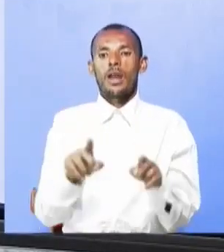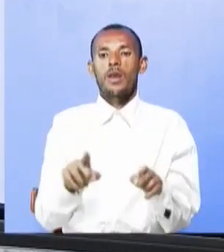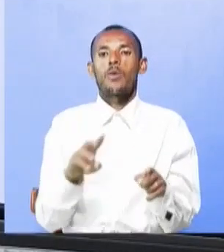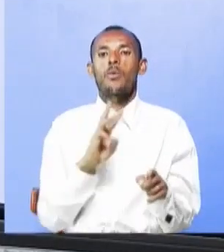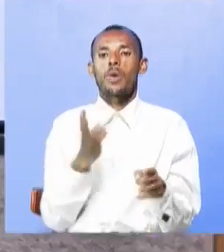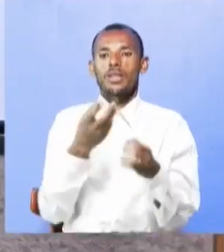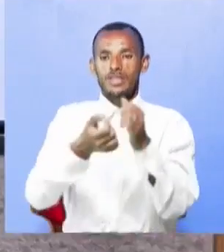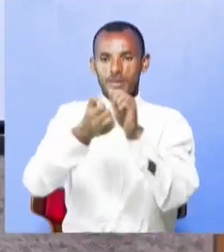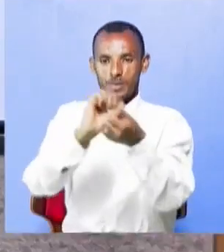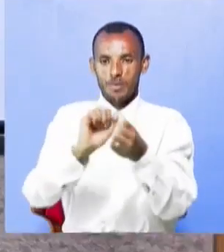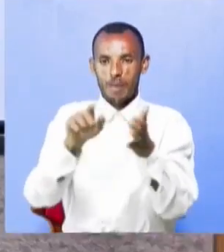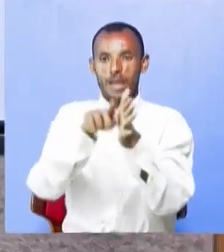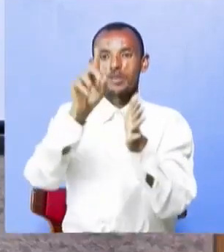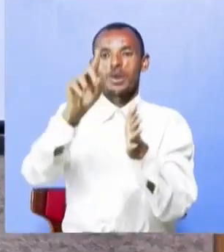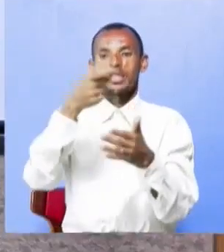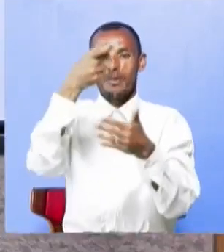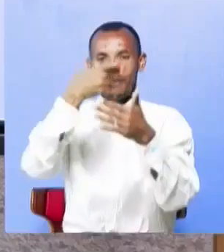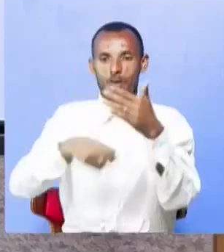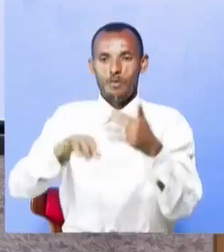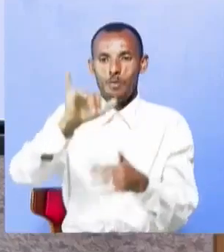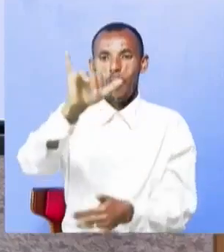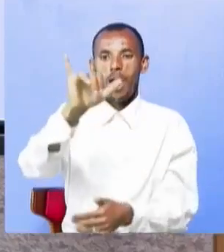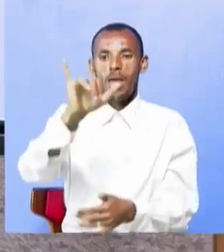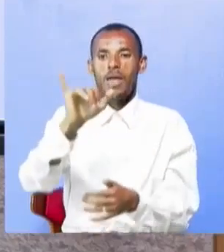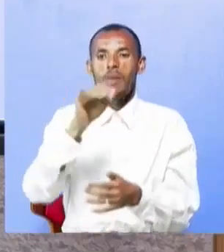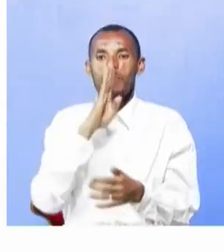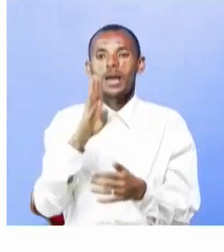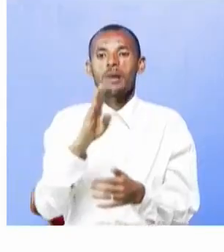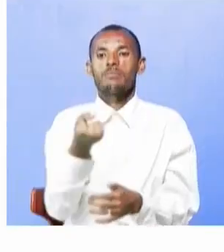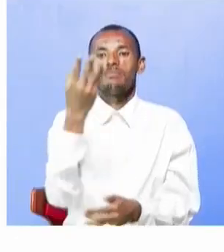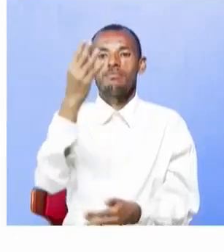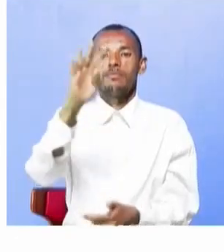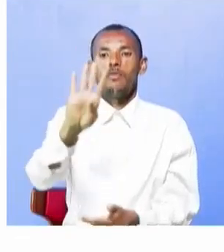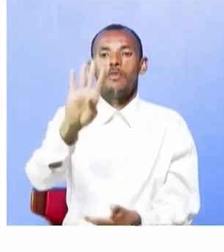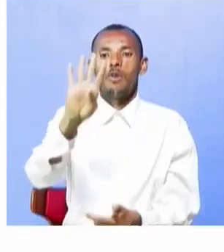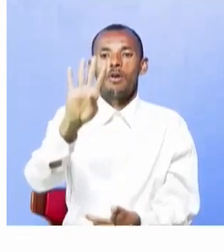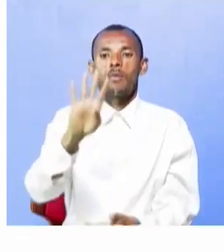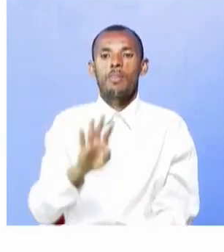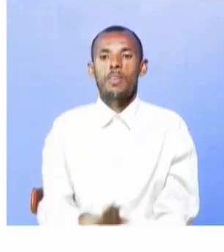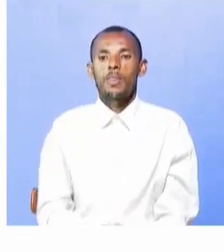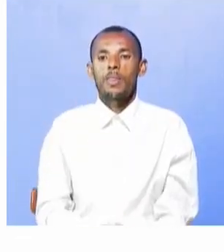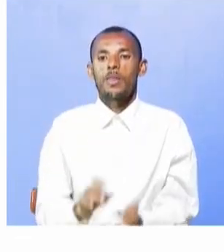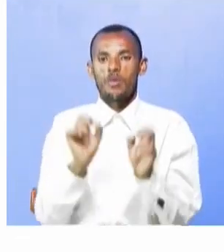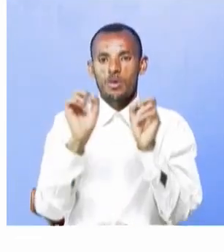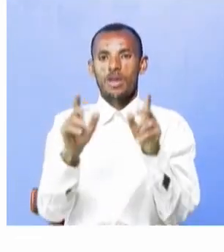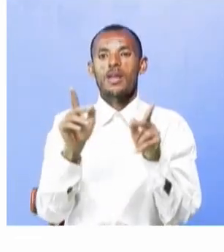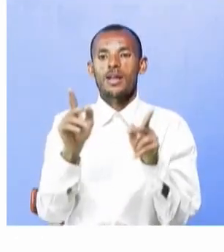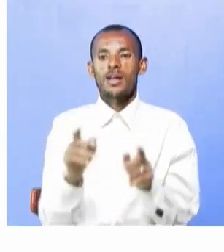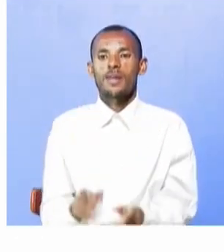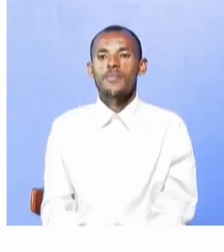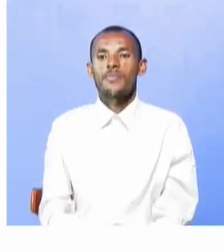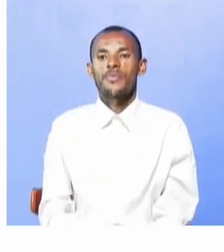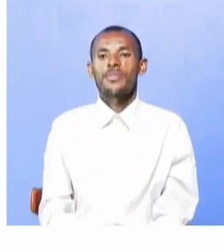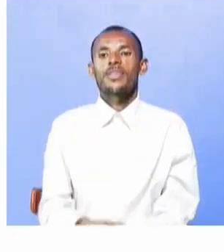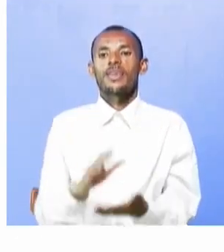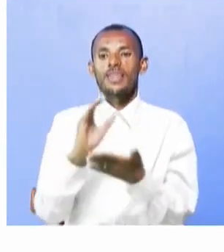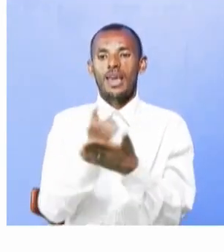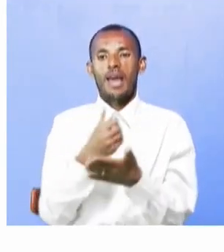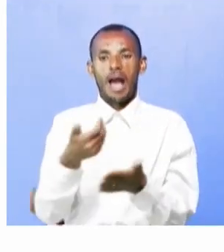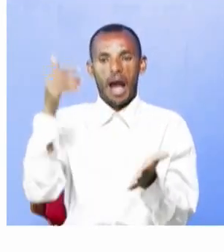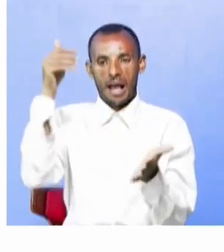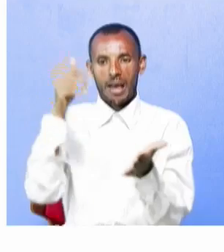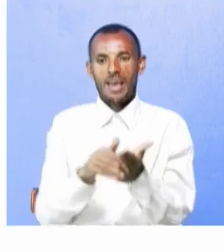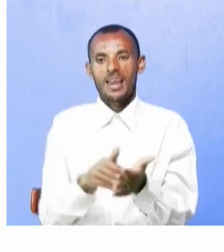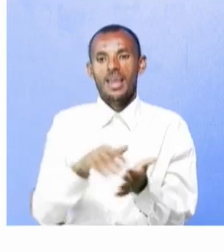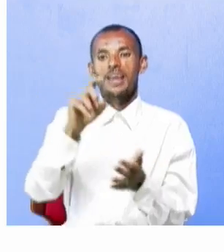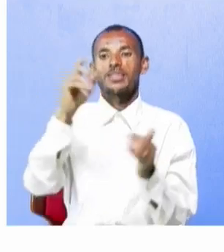we substitute minus 1, the value of y becomes 4. Okay, take again